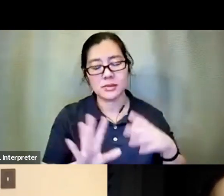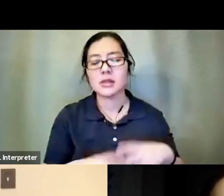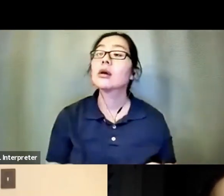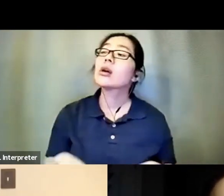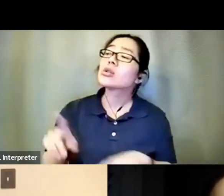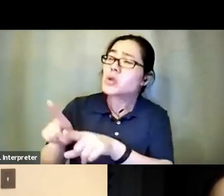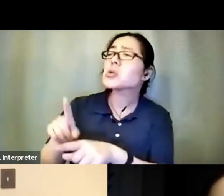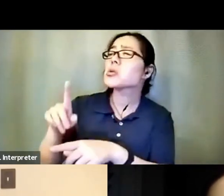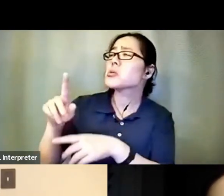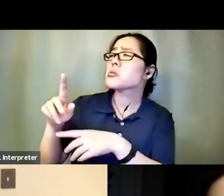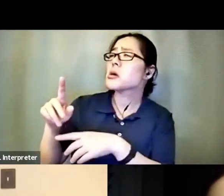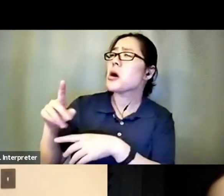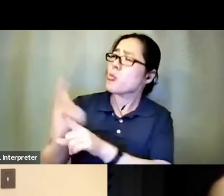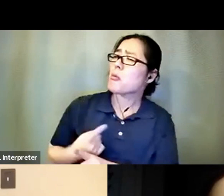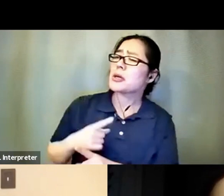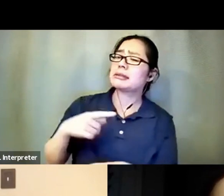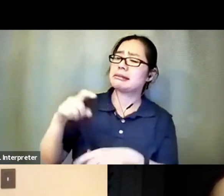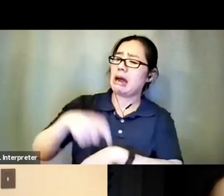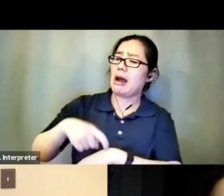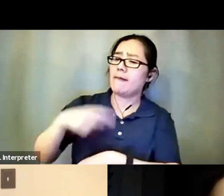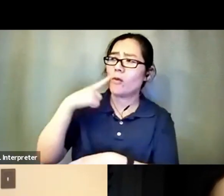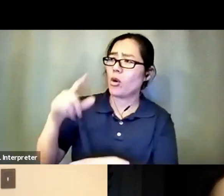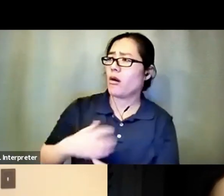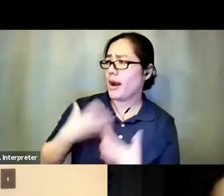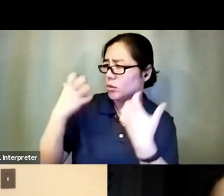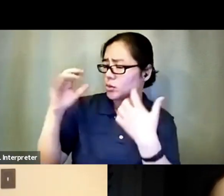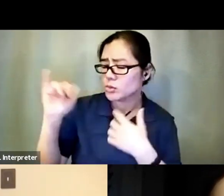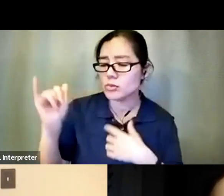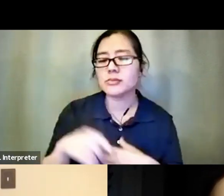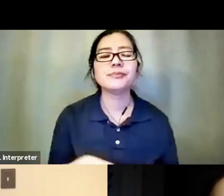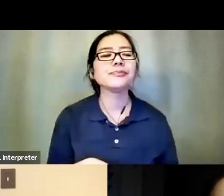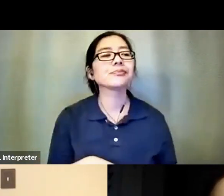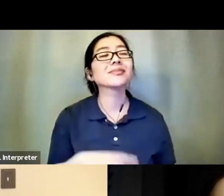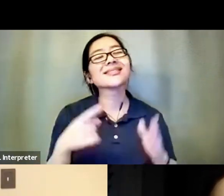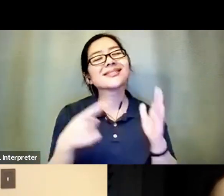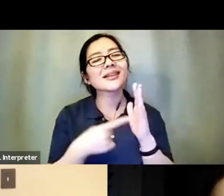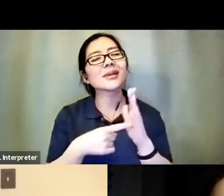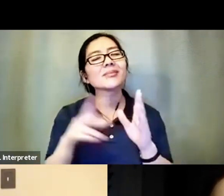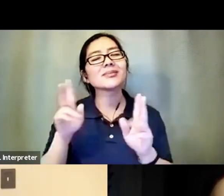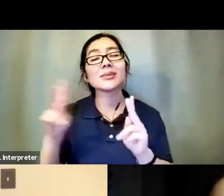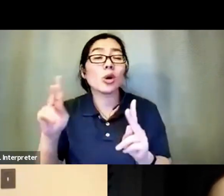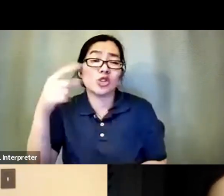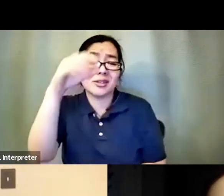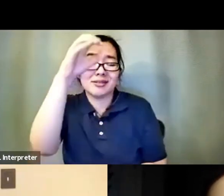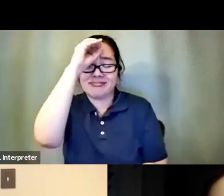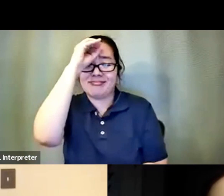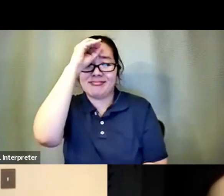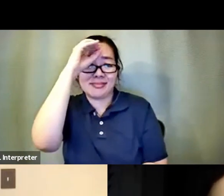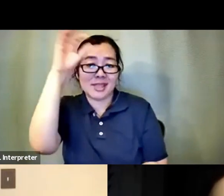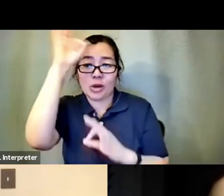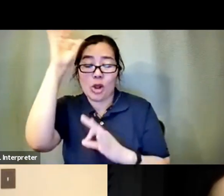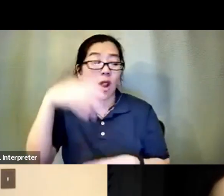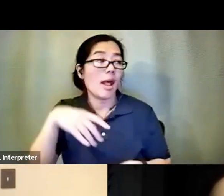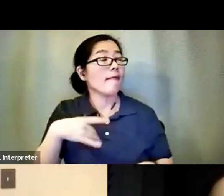think, not always by any means, but sometimes people are ignorant. They're honestly ignorant. They just think, oh,